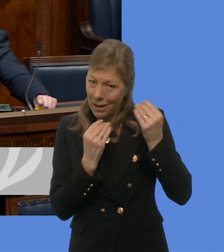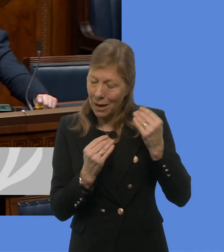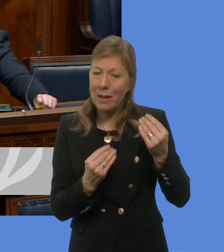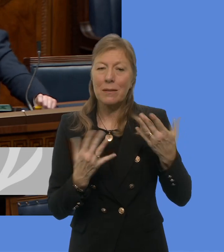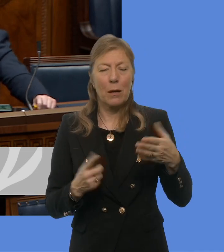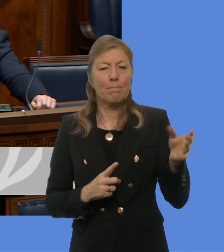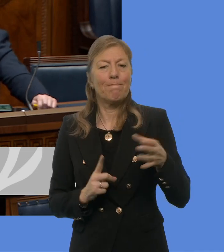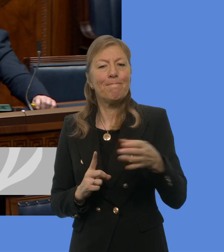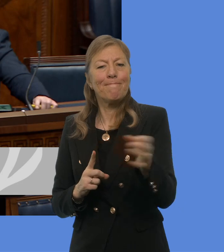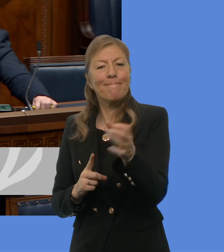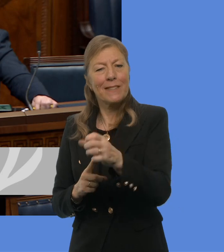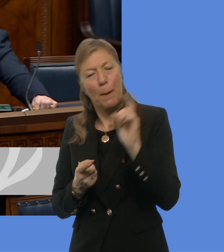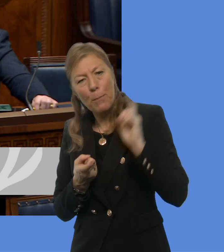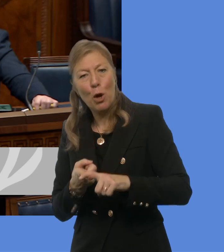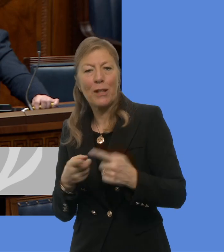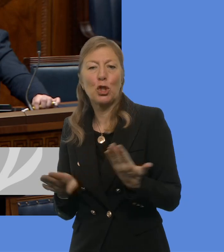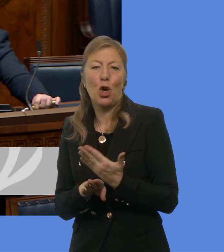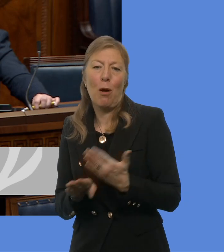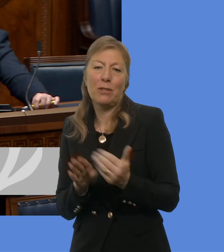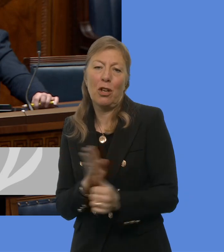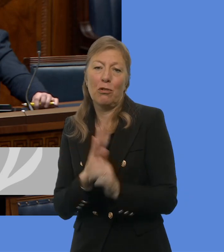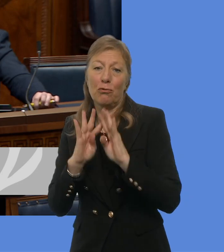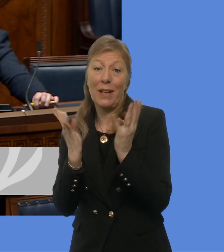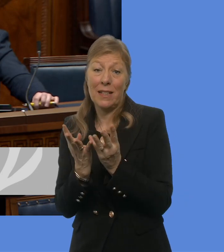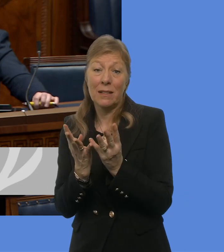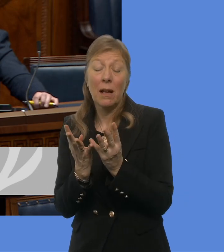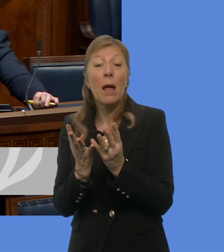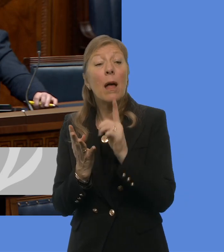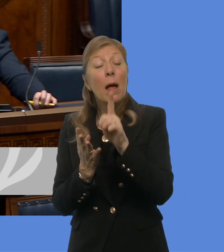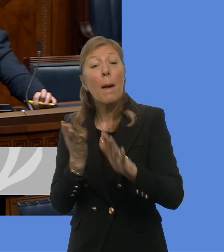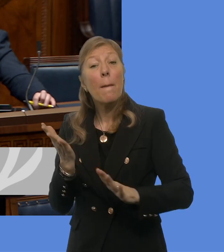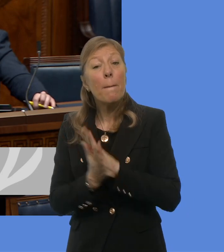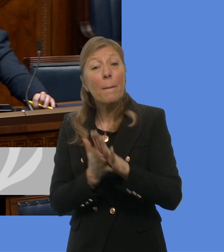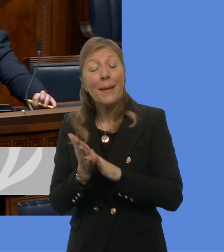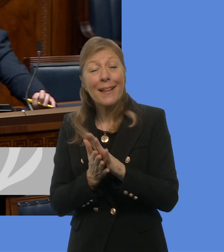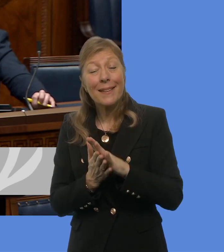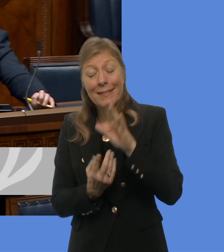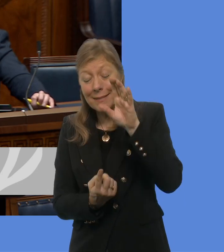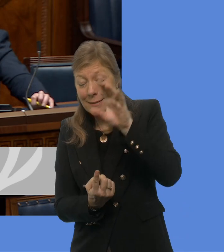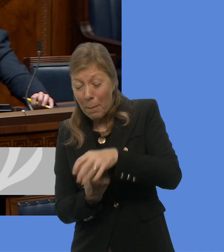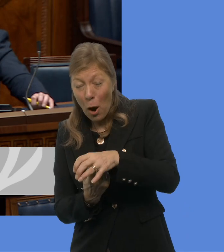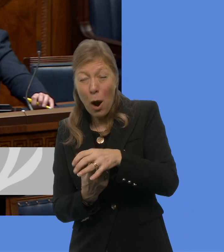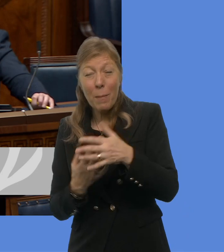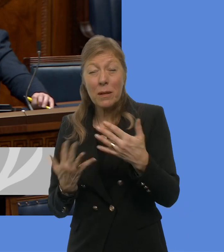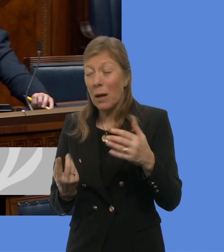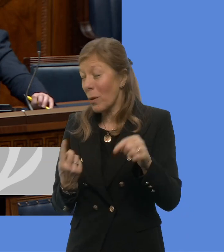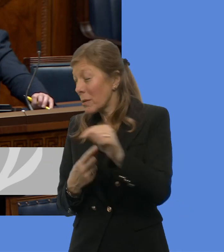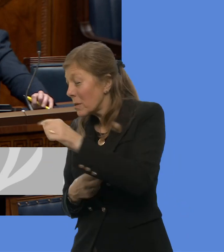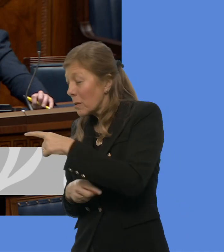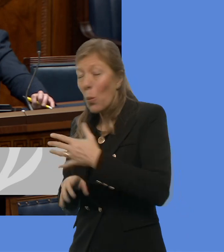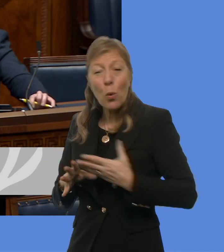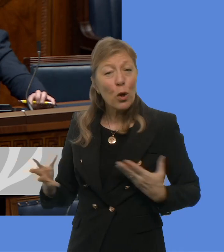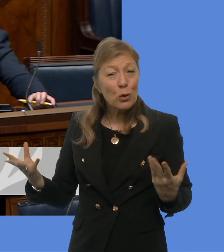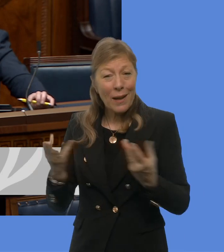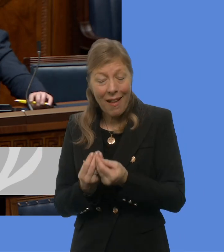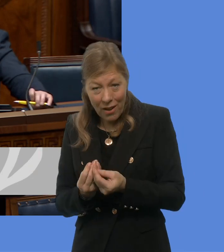up permanent employment in the trusts. The net effect by the department, stakeholders and HSC trusts working together